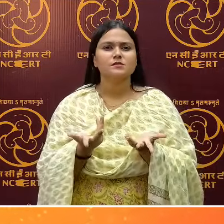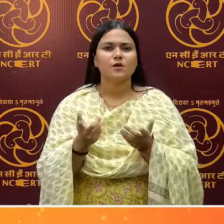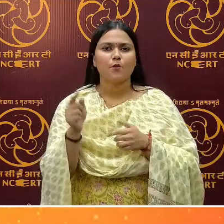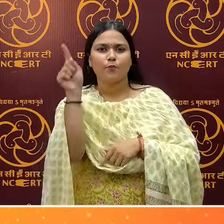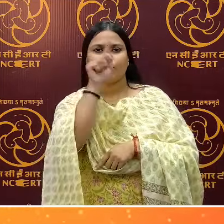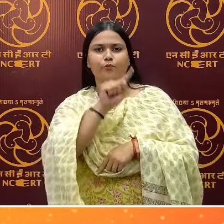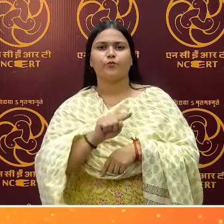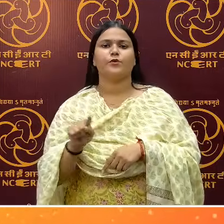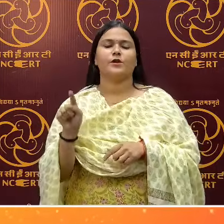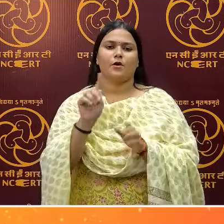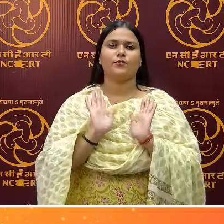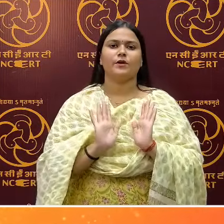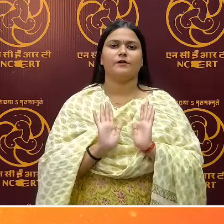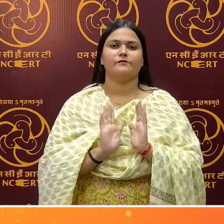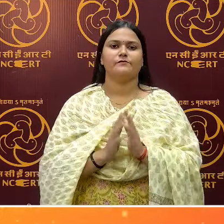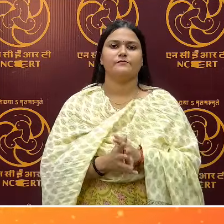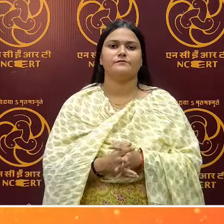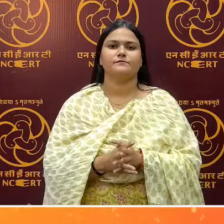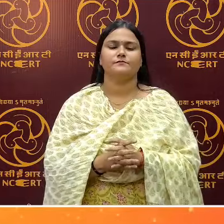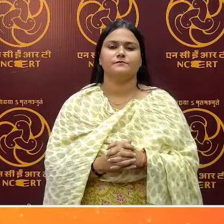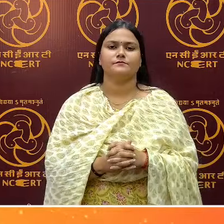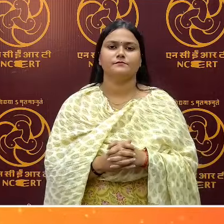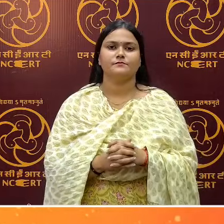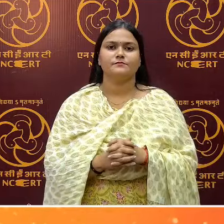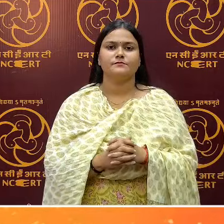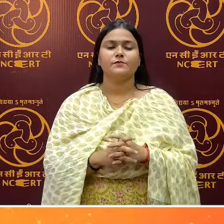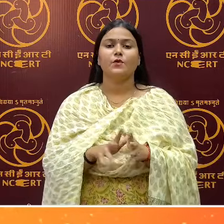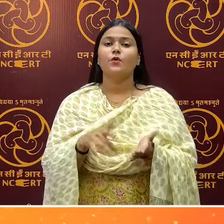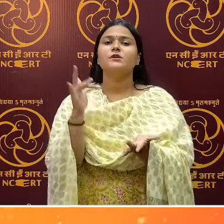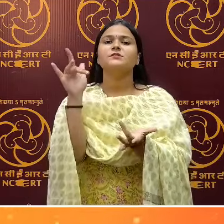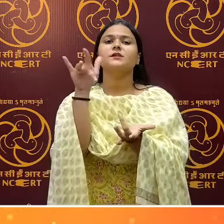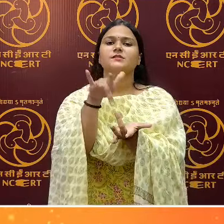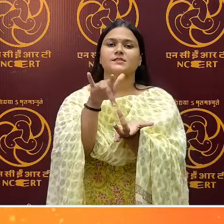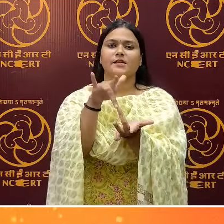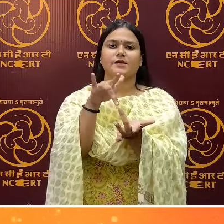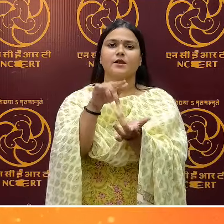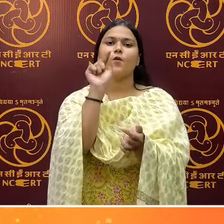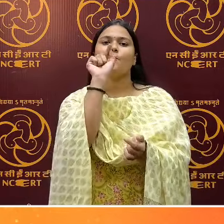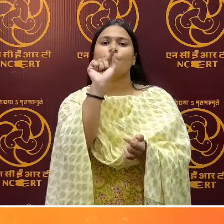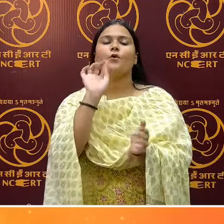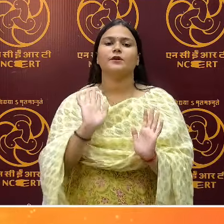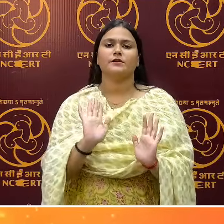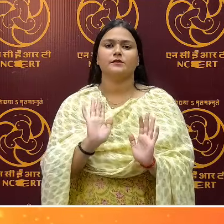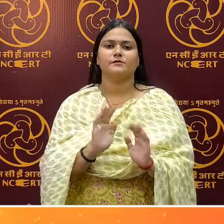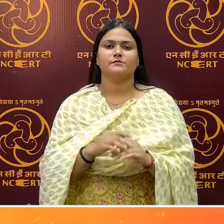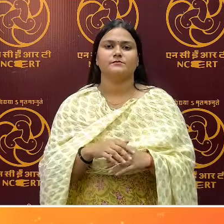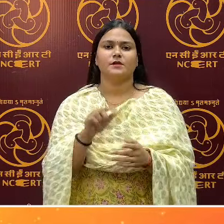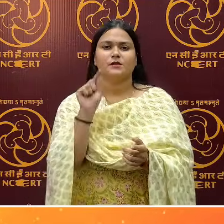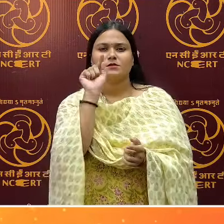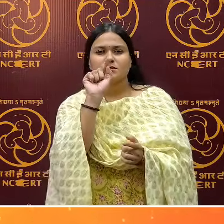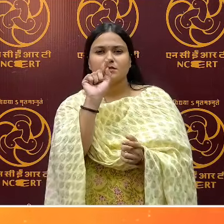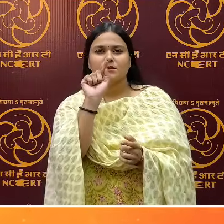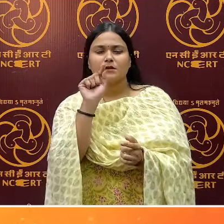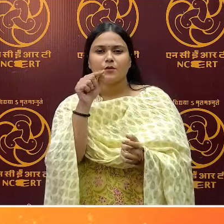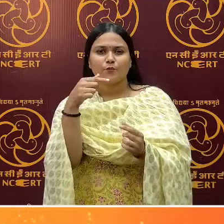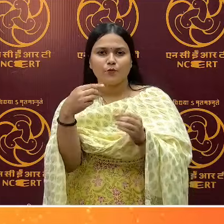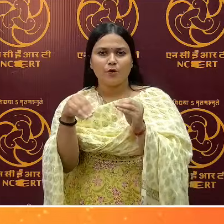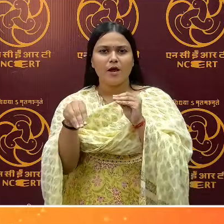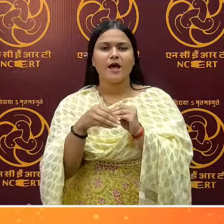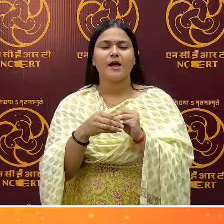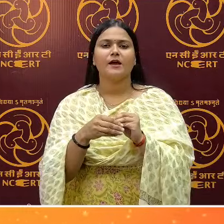round and there is a central point. So through that central point, I have inserted